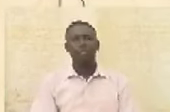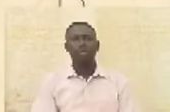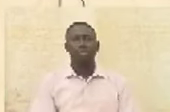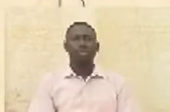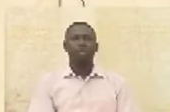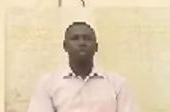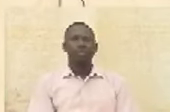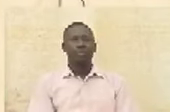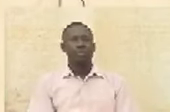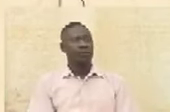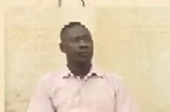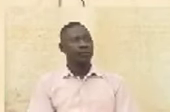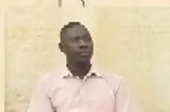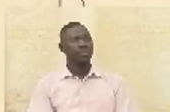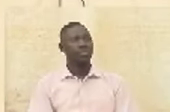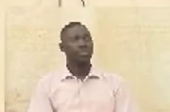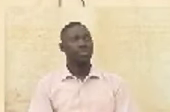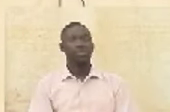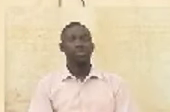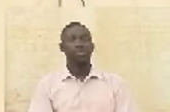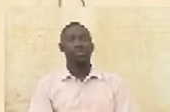Because he was the